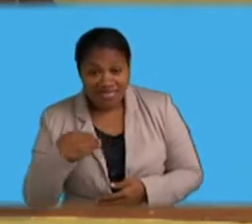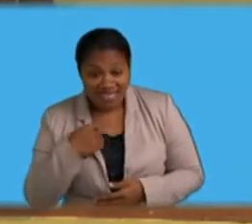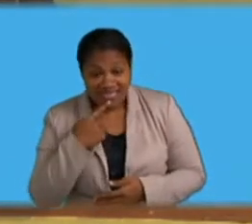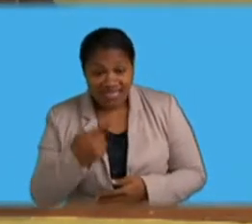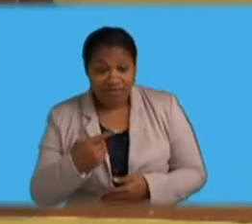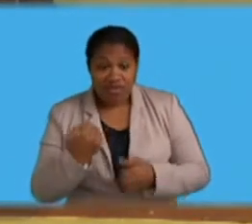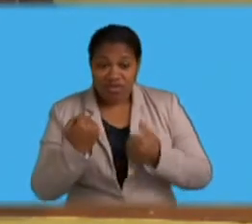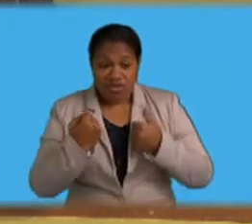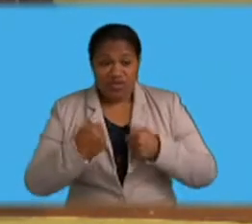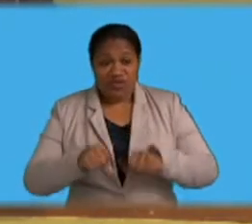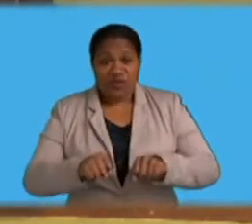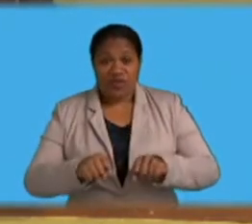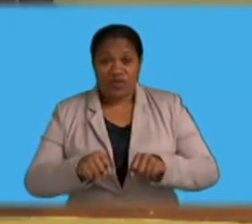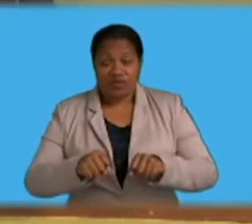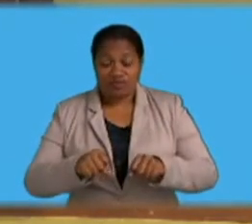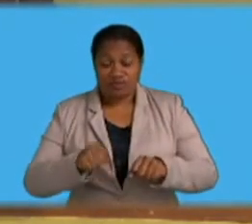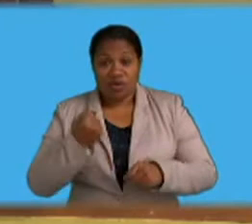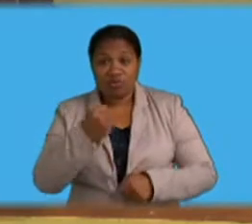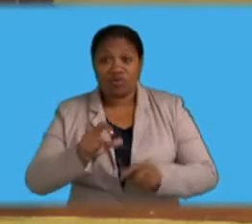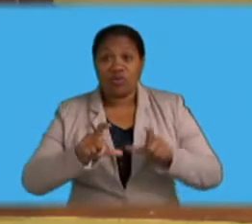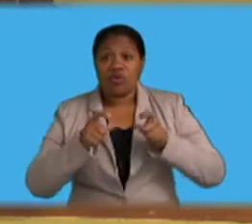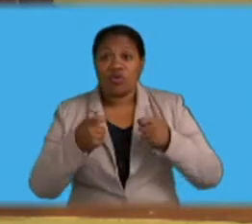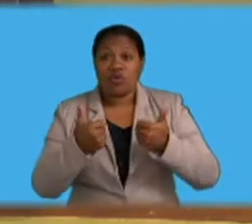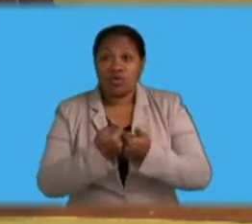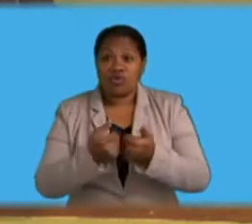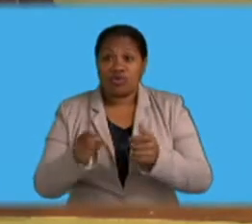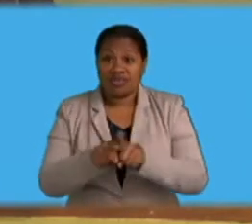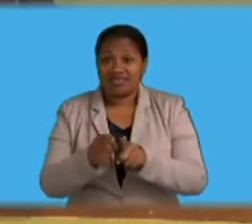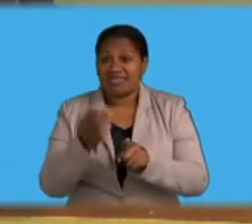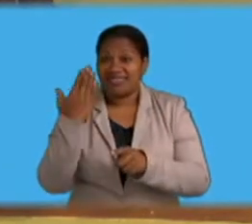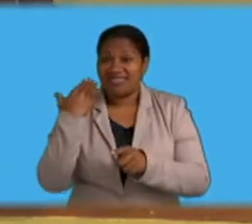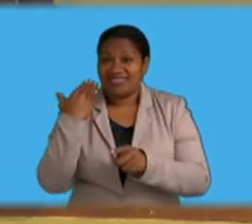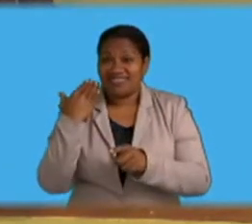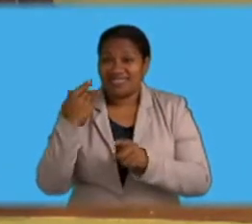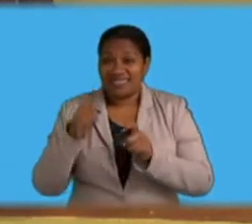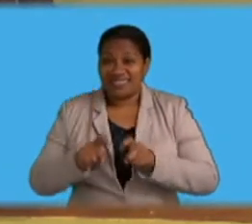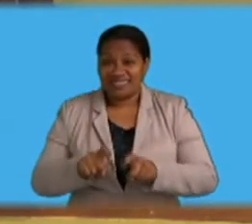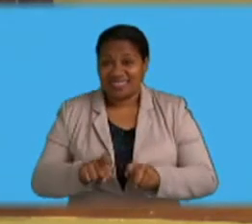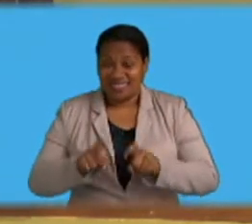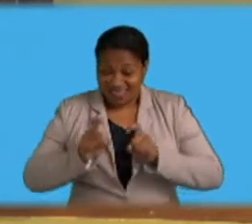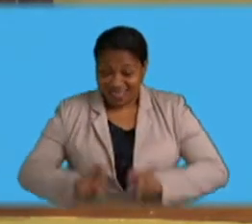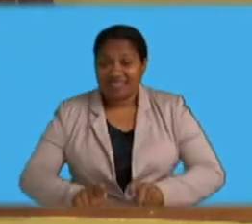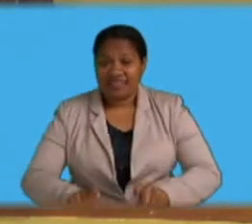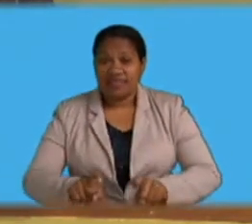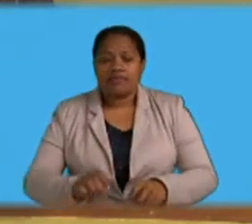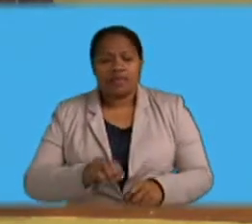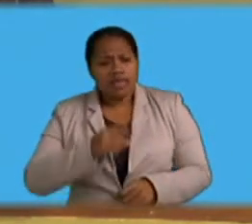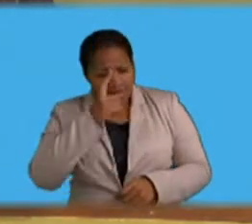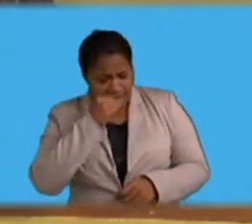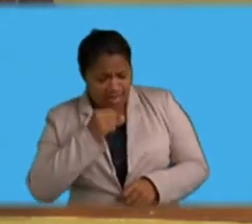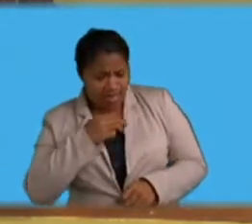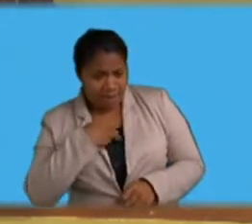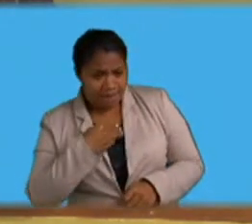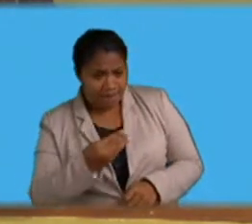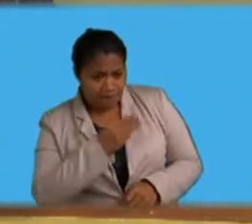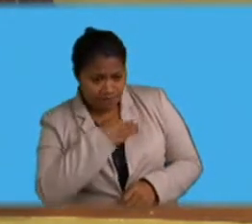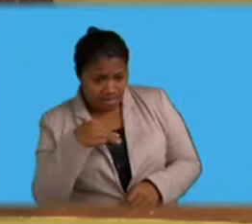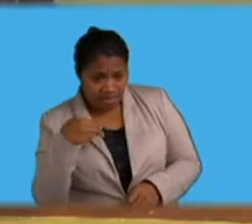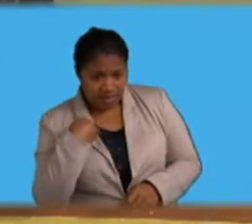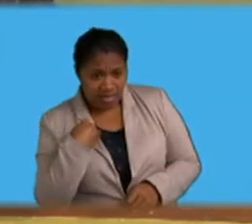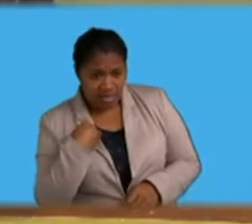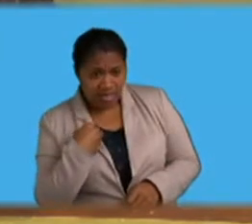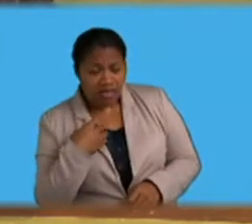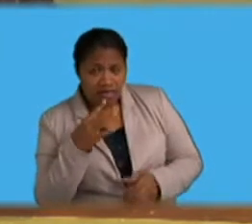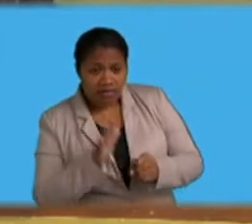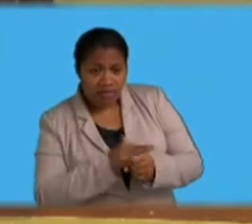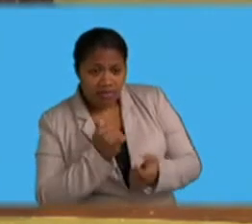contracts for employees in the civil service, can the Minister ensure that the so-called open